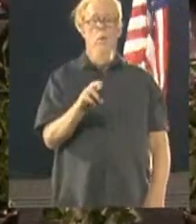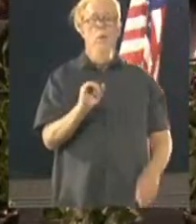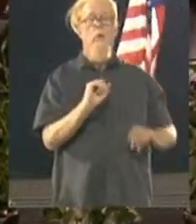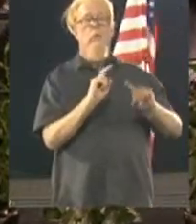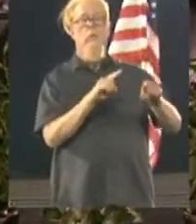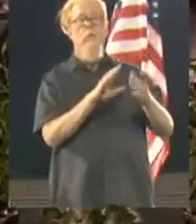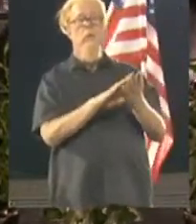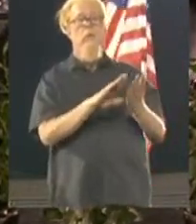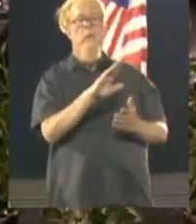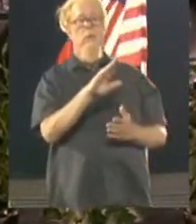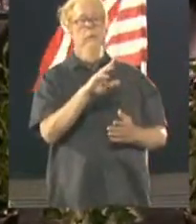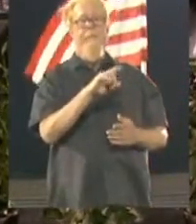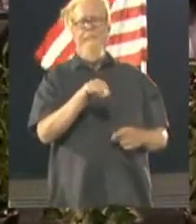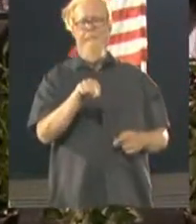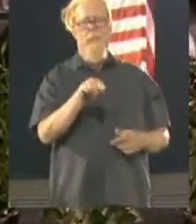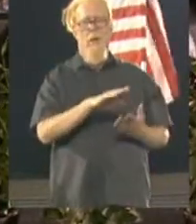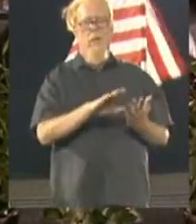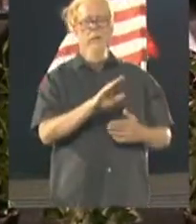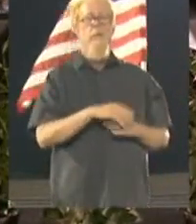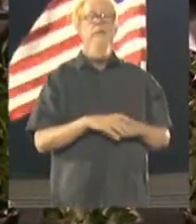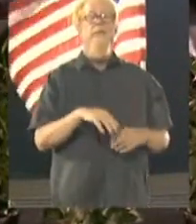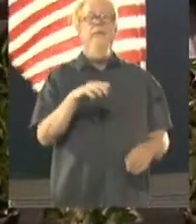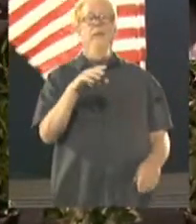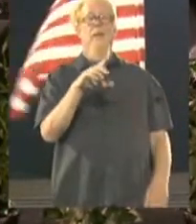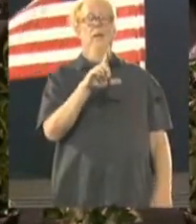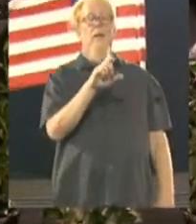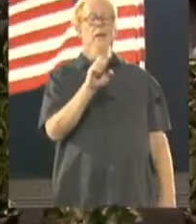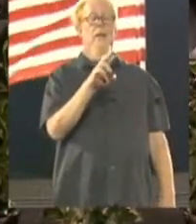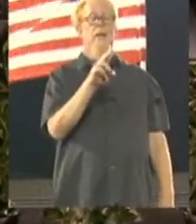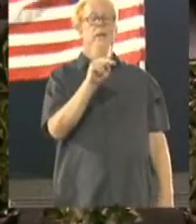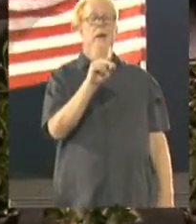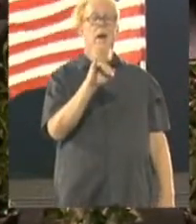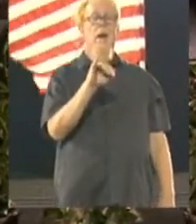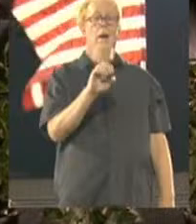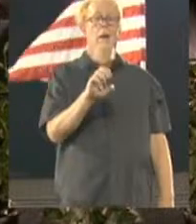Lanai Uron will be attending San Antonio College.